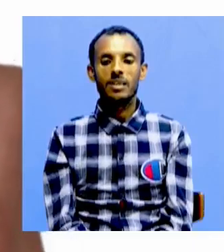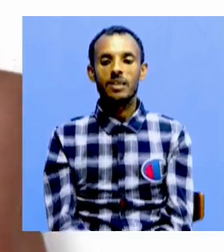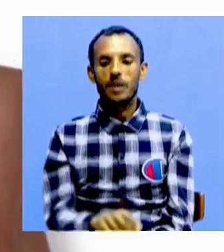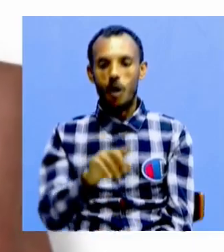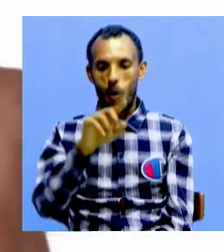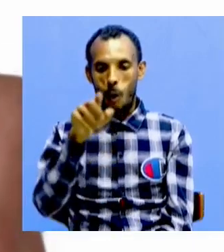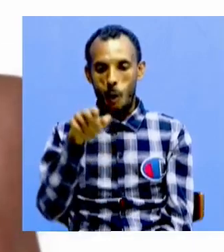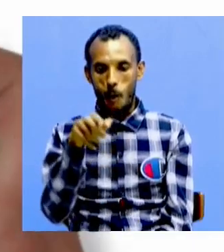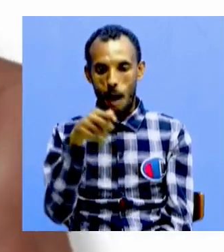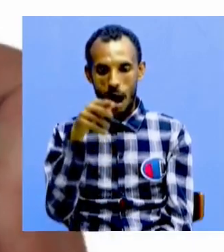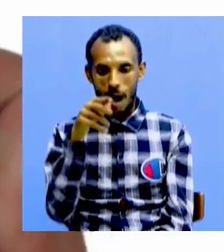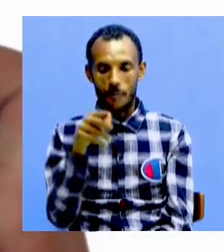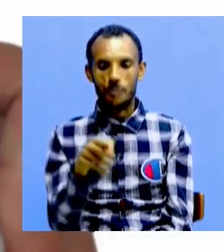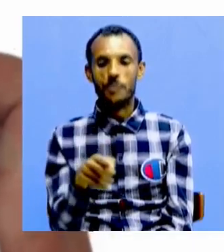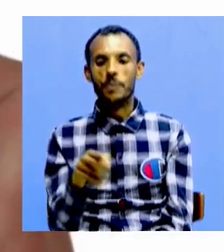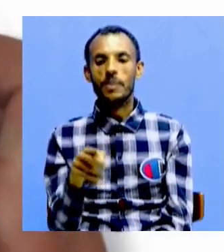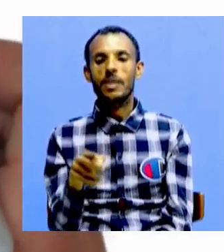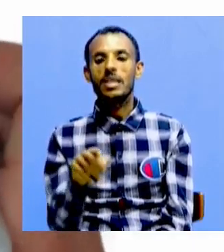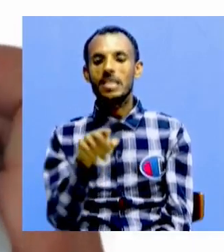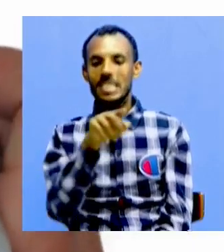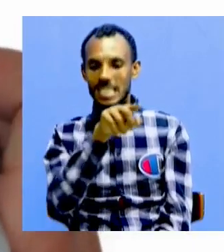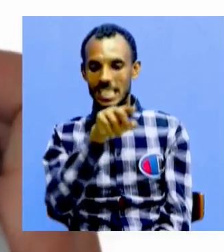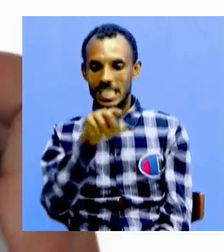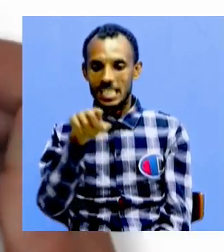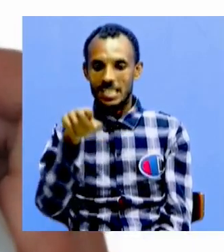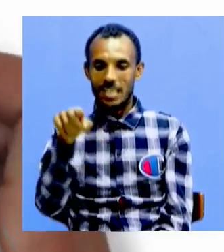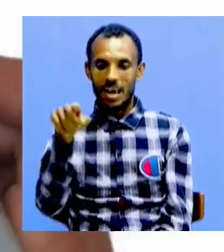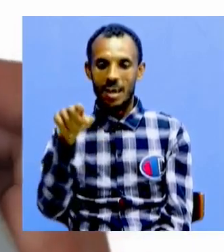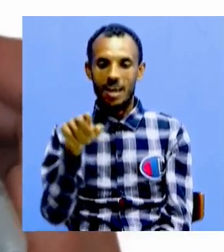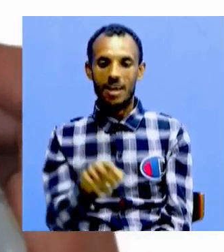comma, they